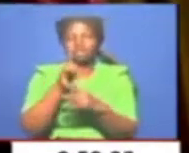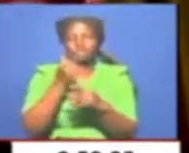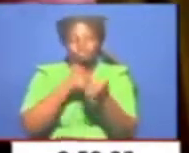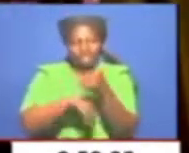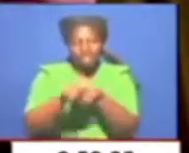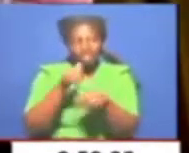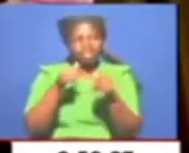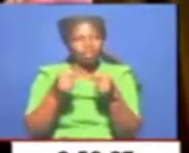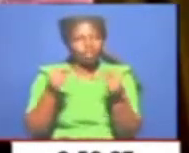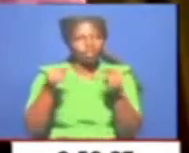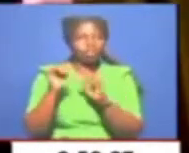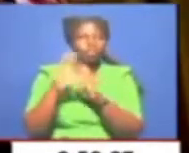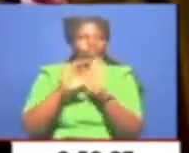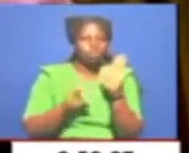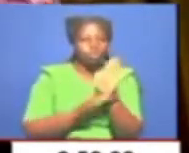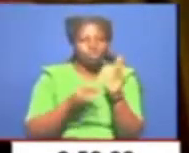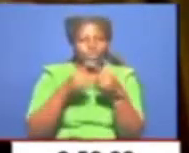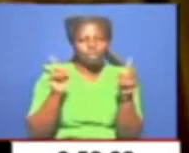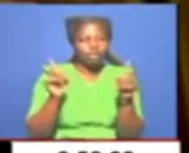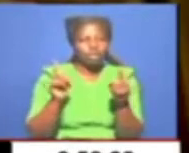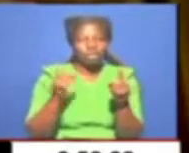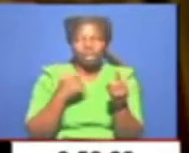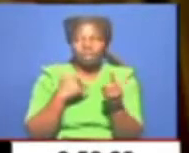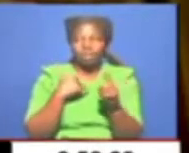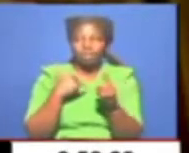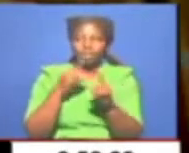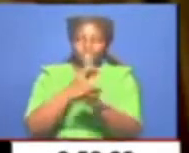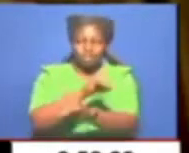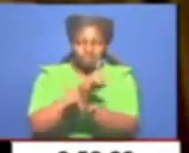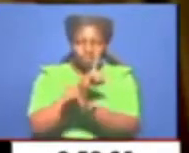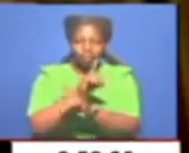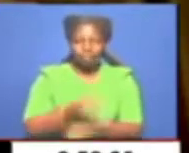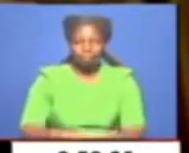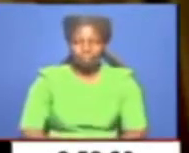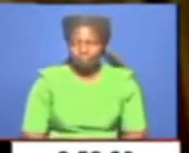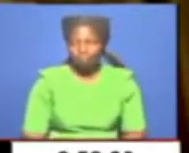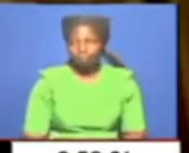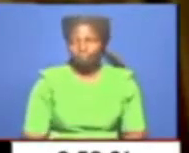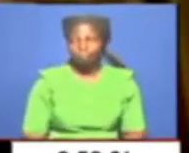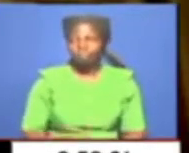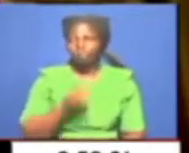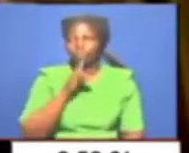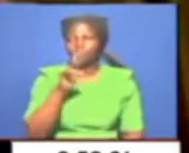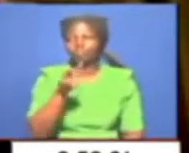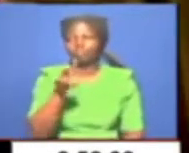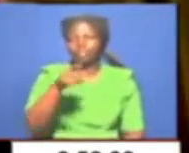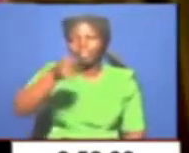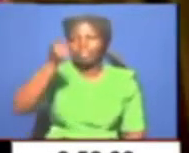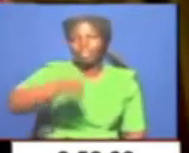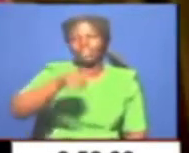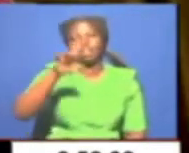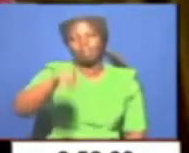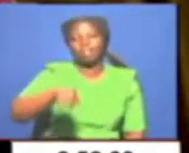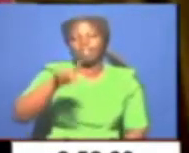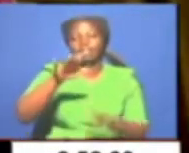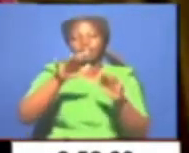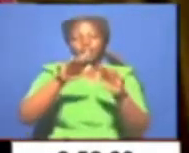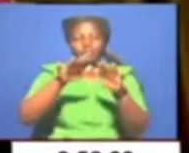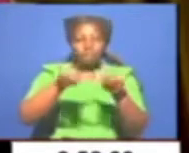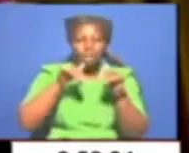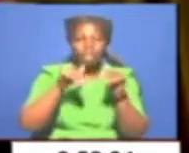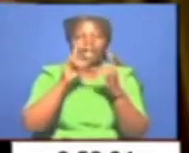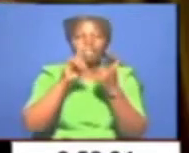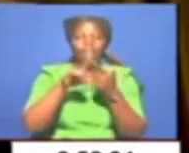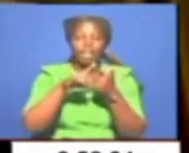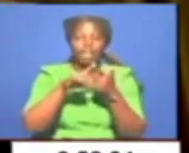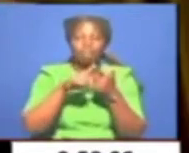has that defense in Article 143, Clause 2, and therefore the two justices have to wait until he's